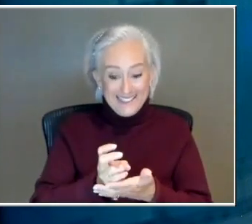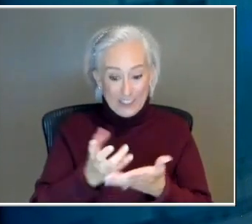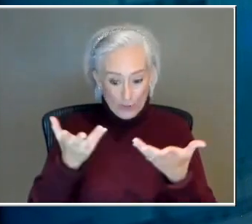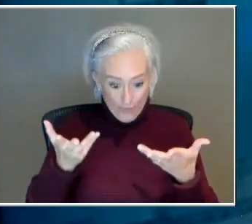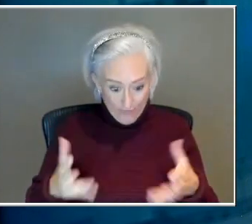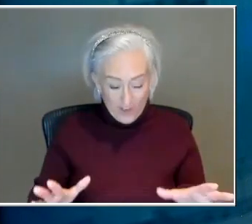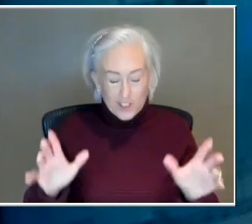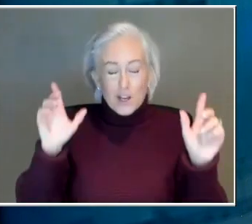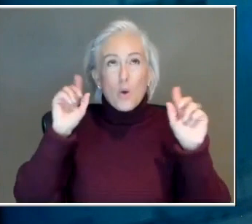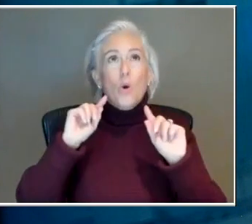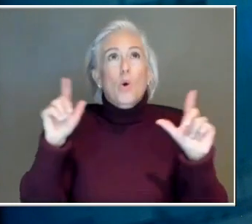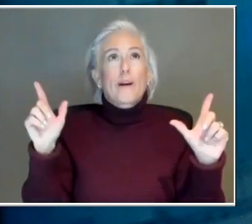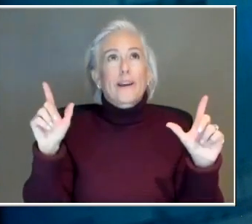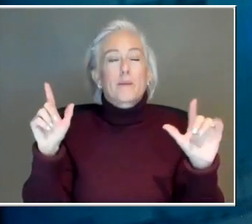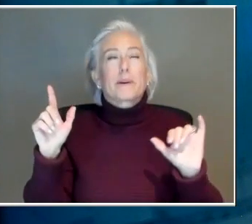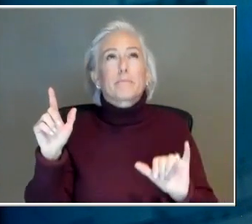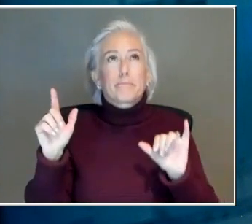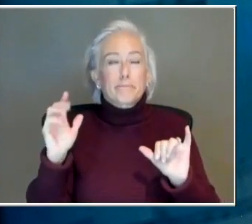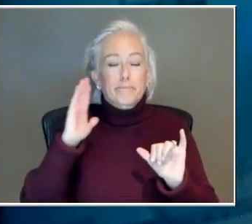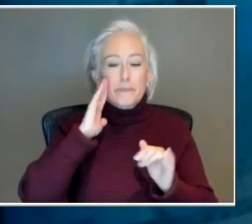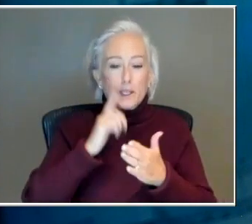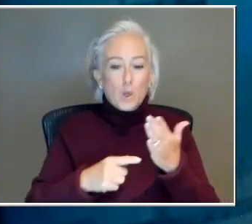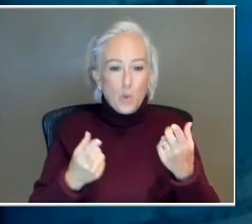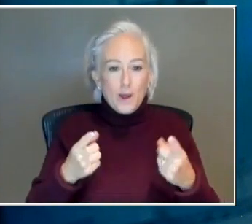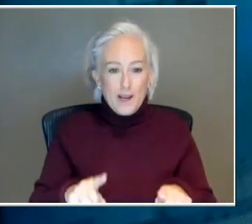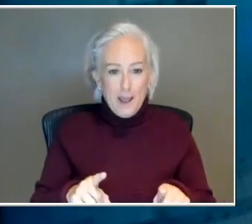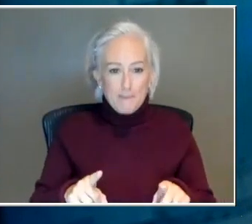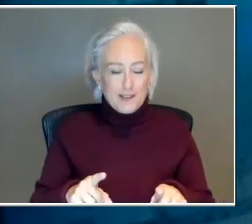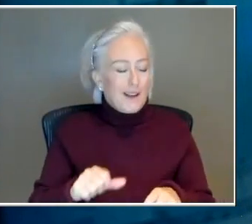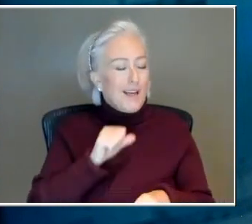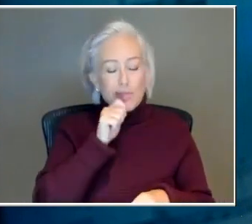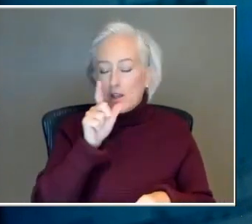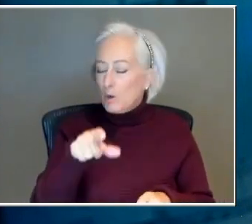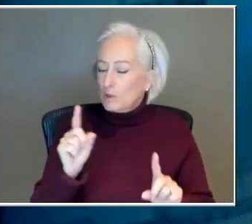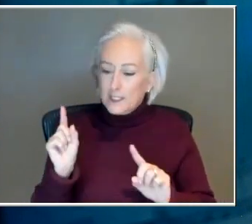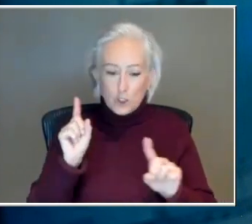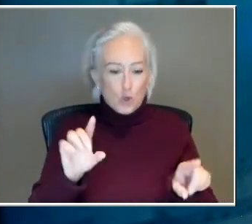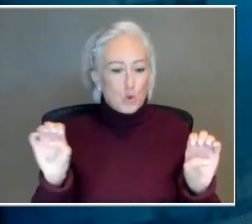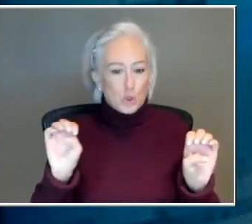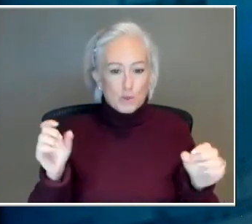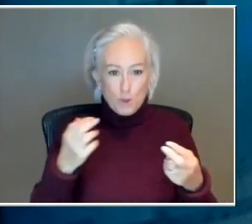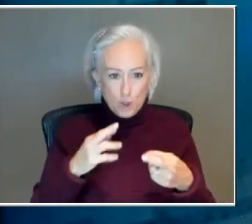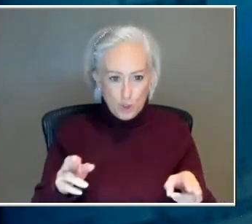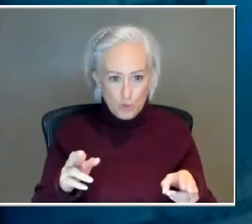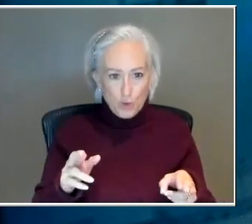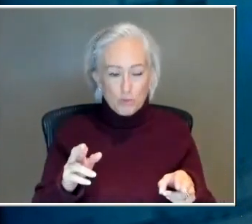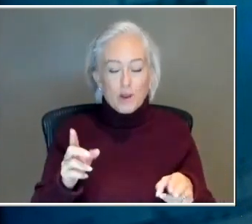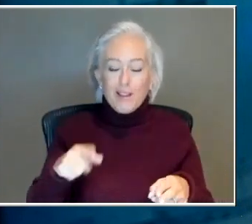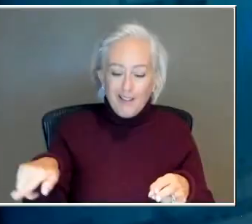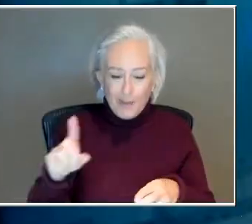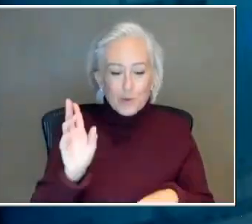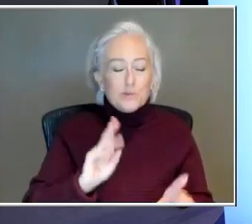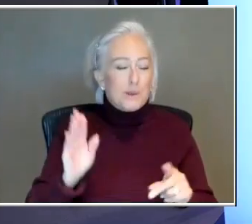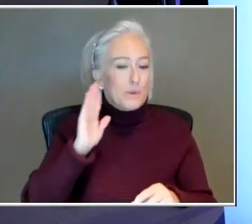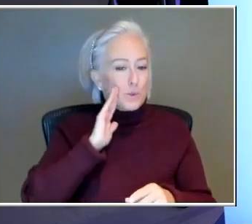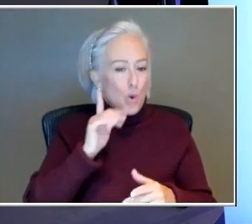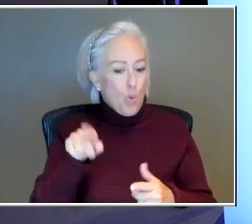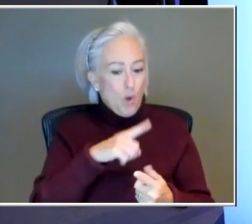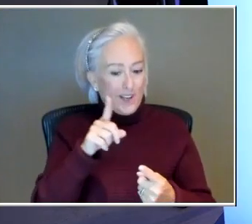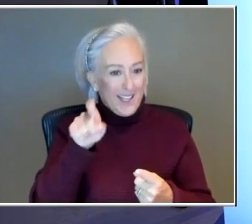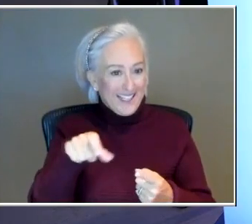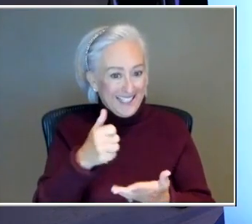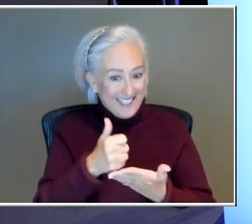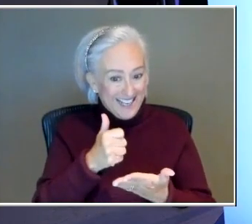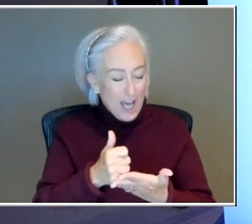think epilepsy patients are very savvy about knowing when they need help and when they can kind of go about doing whatever, and I expect you might have had that experience, Mallory.